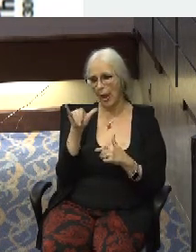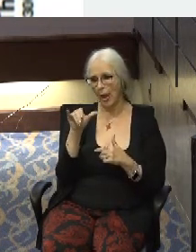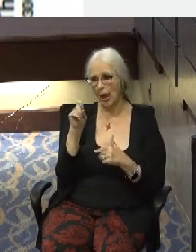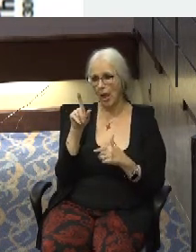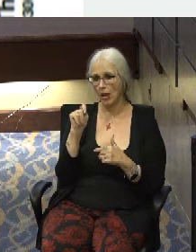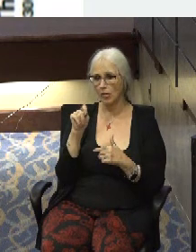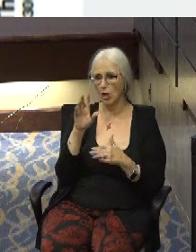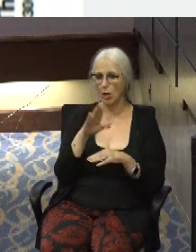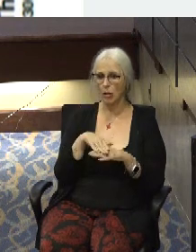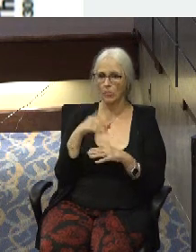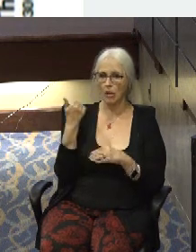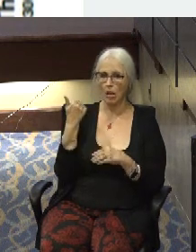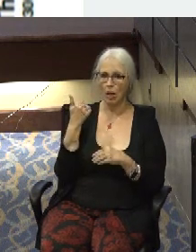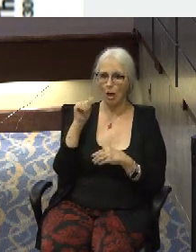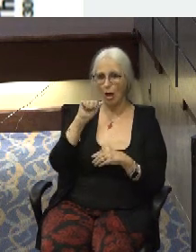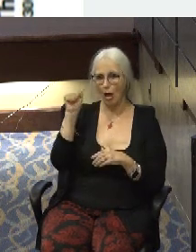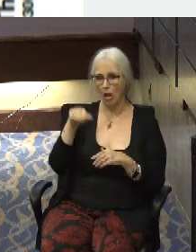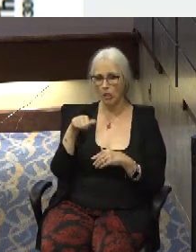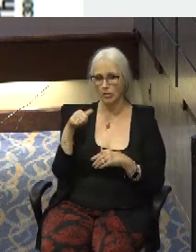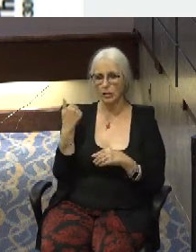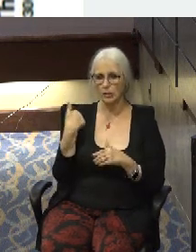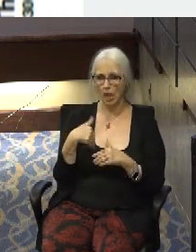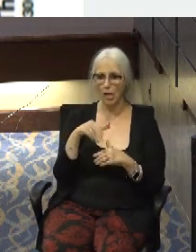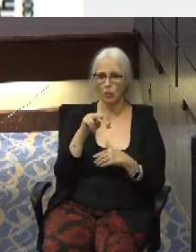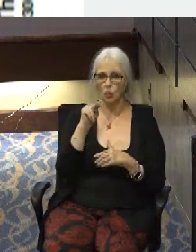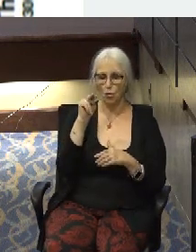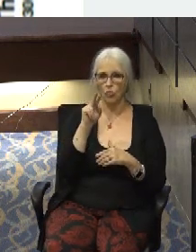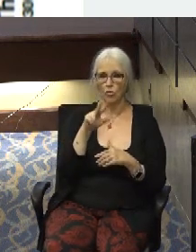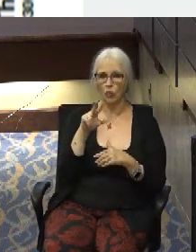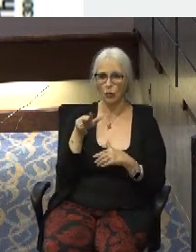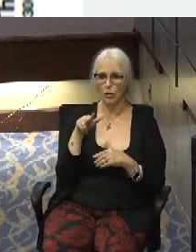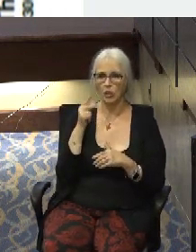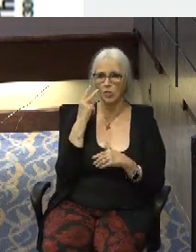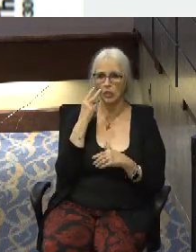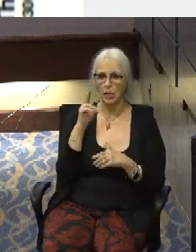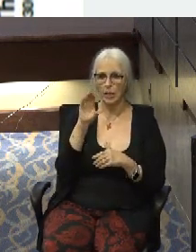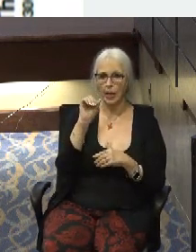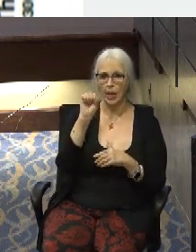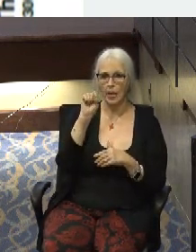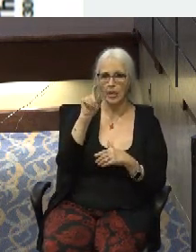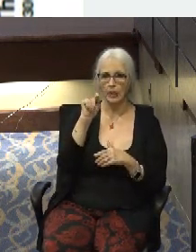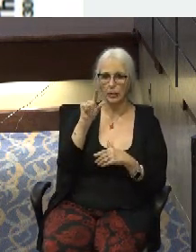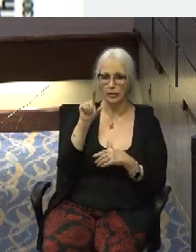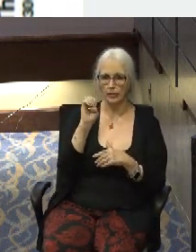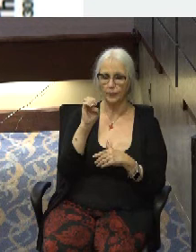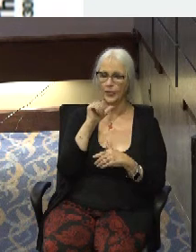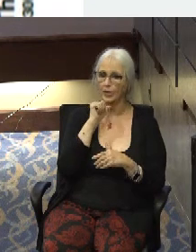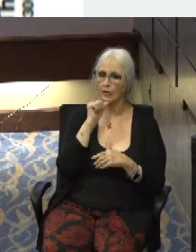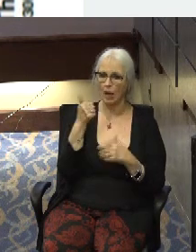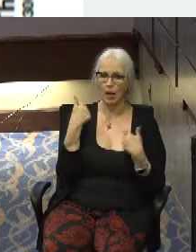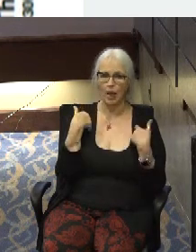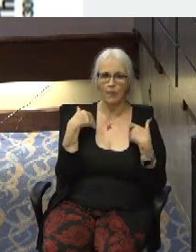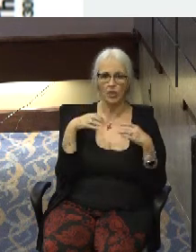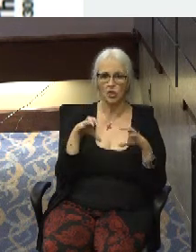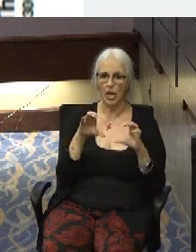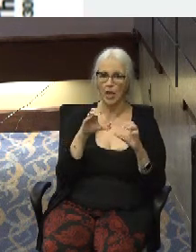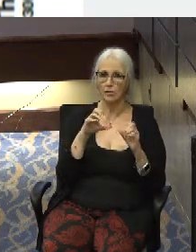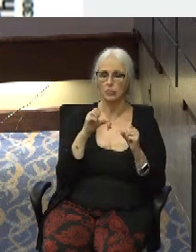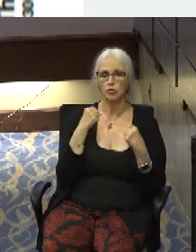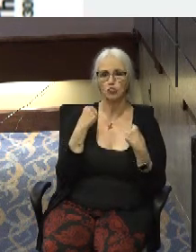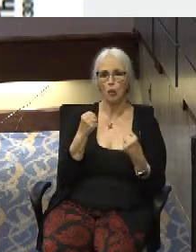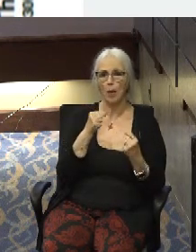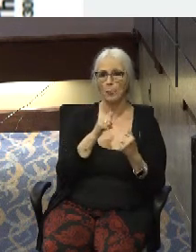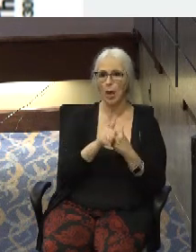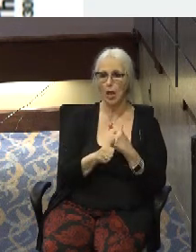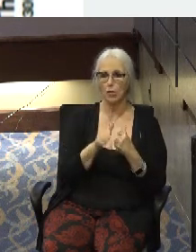Austin side here. This is North 33rd Street. Here you see the castle. If you haven't had a chance to go by the facility or drive by